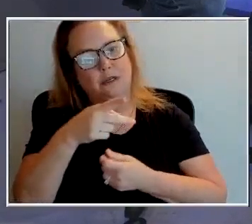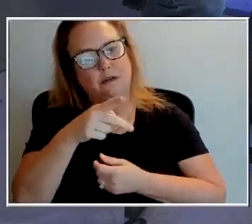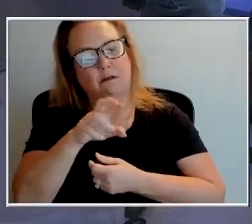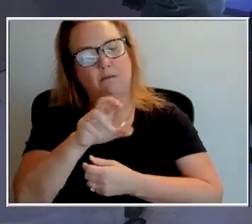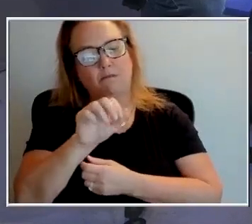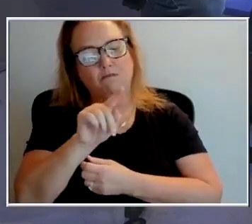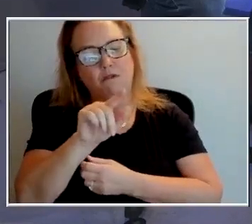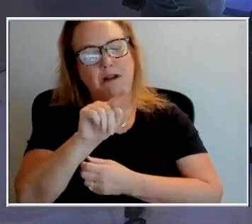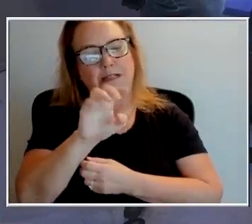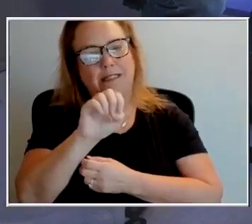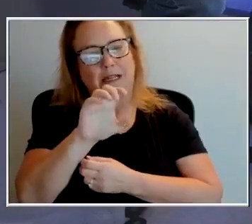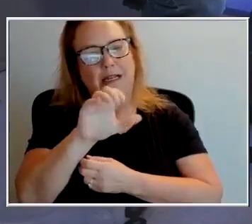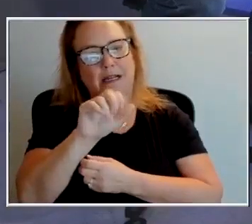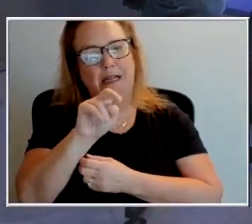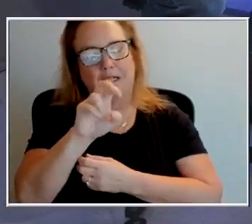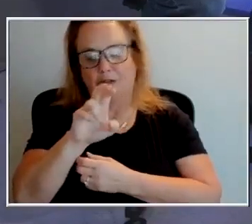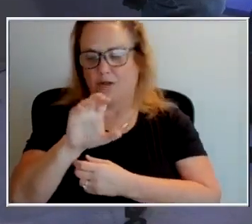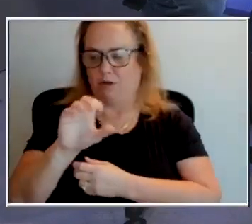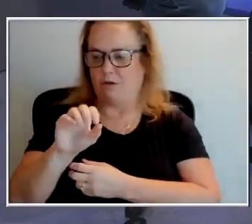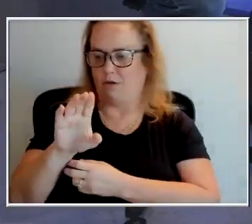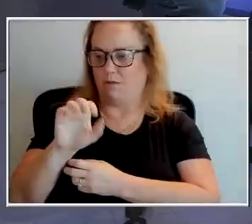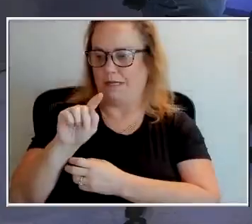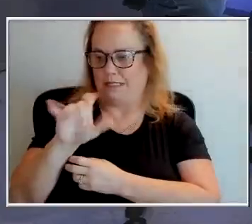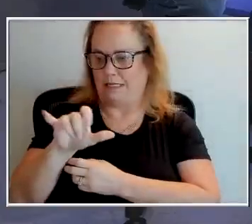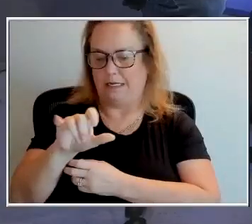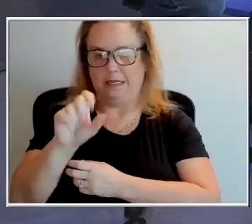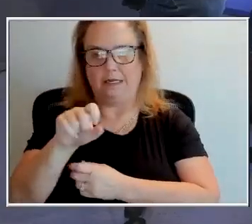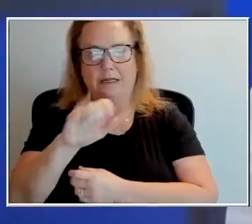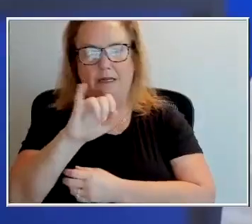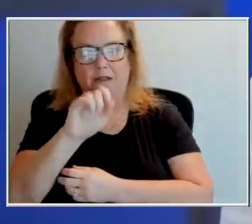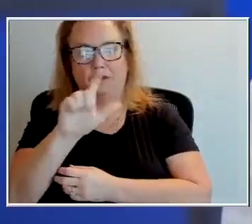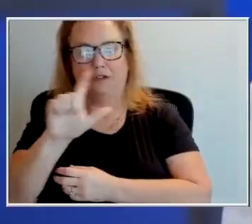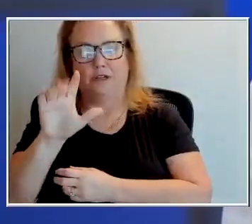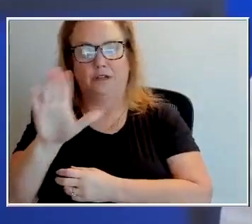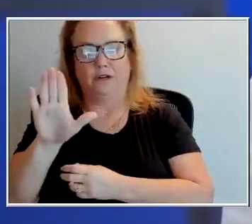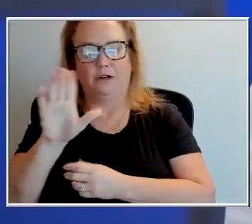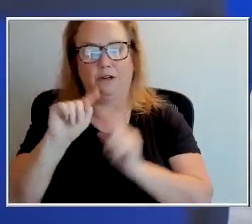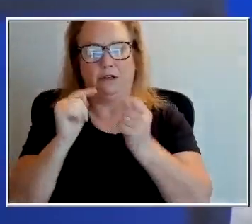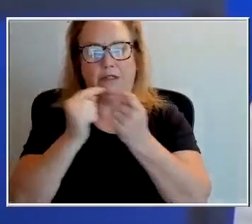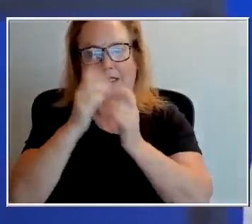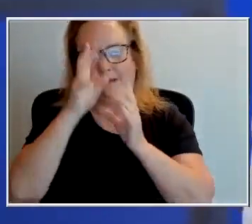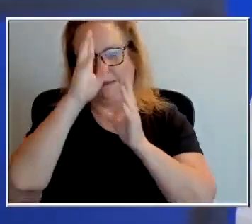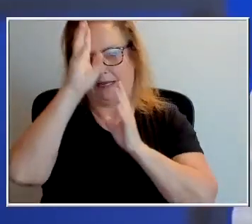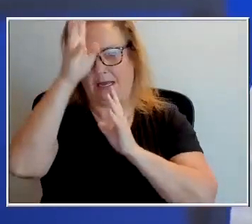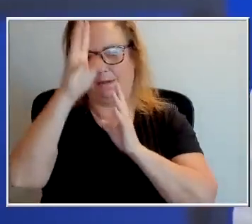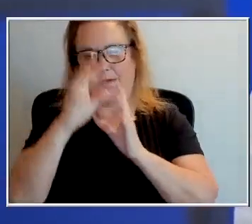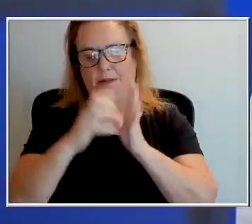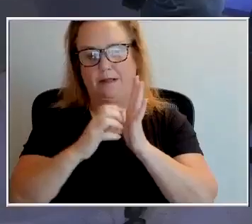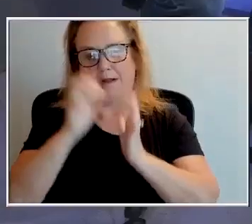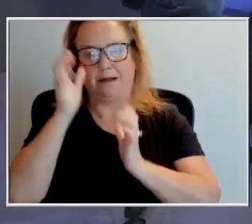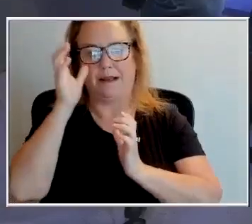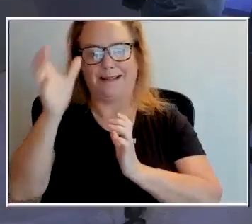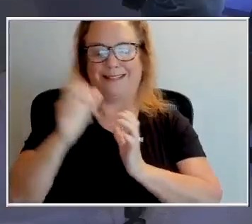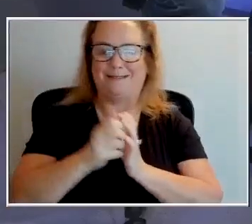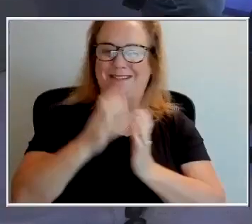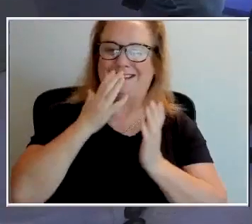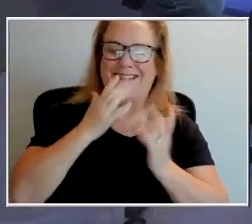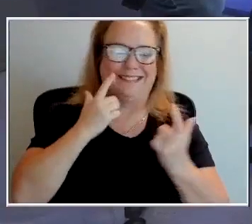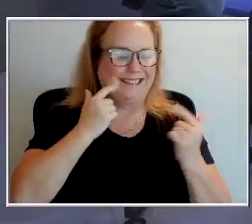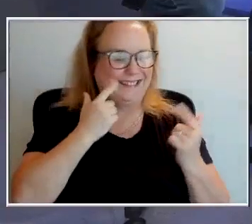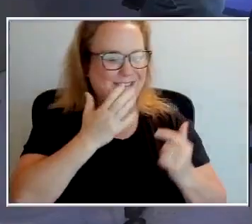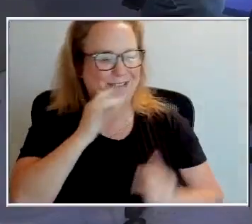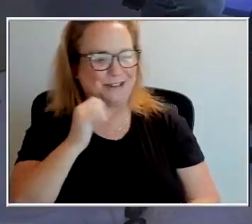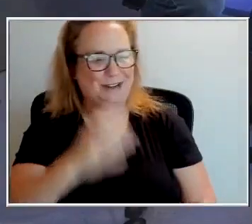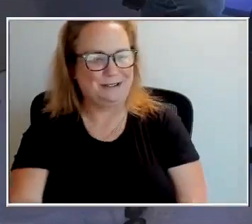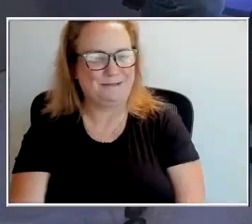obesity. Honestly, it was Jill and Jill's team that came up with the concept. Oh, well done. That's awesome. And